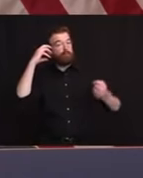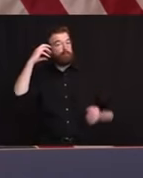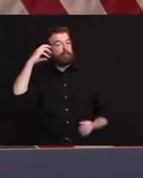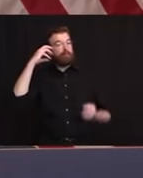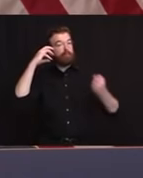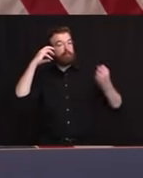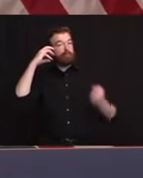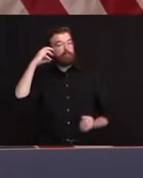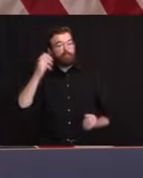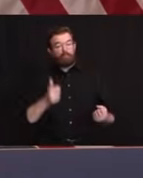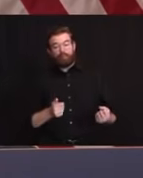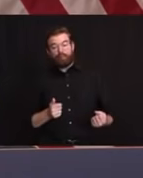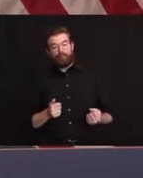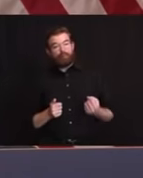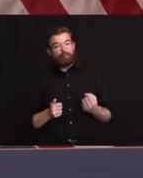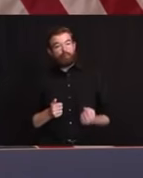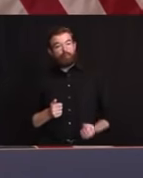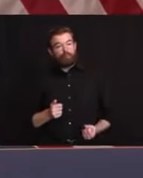to our fatalities.